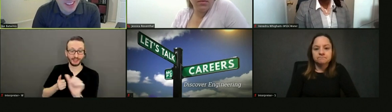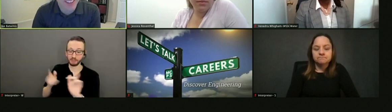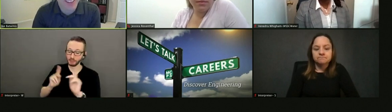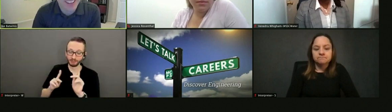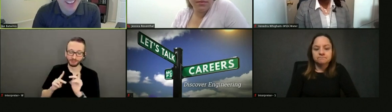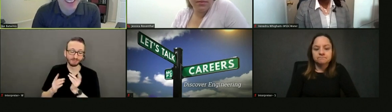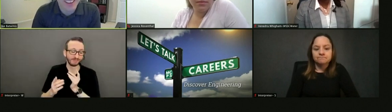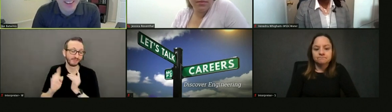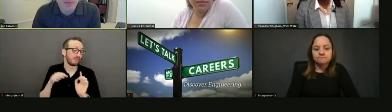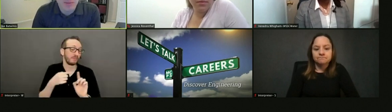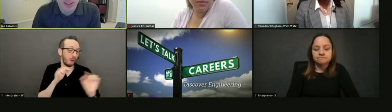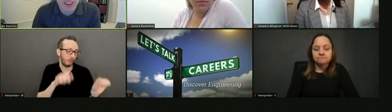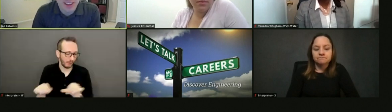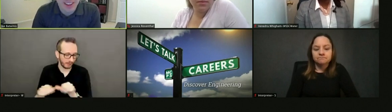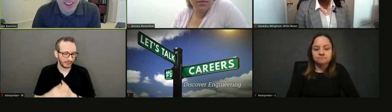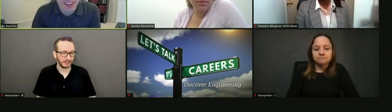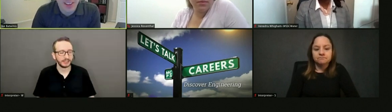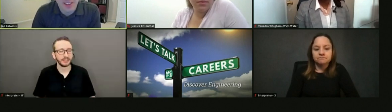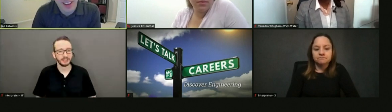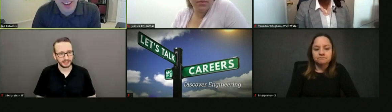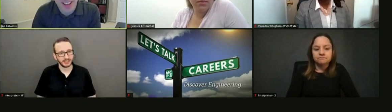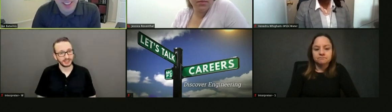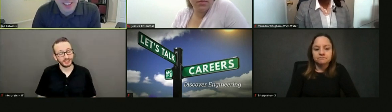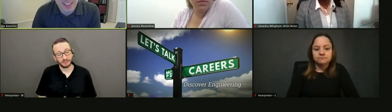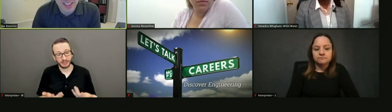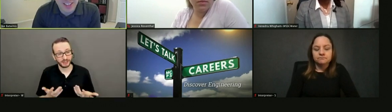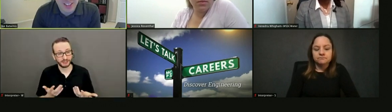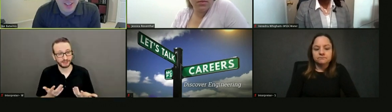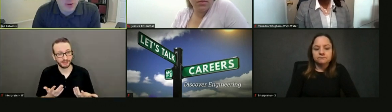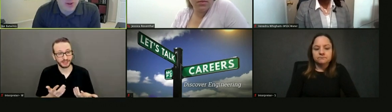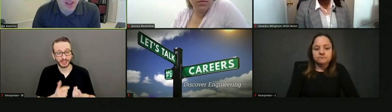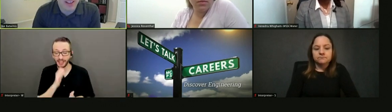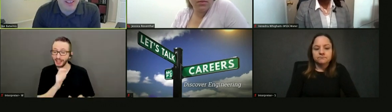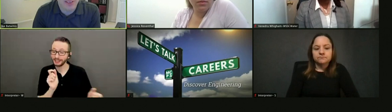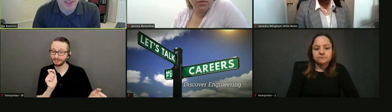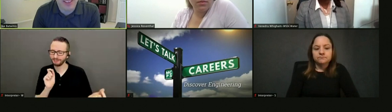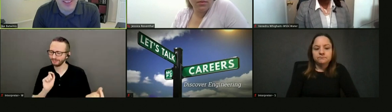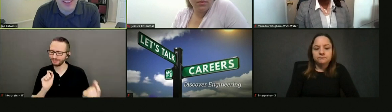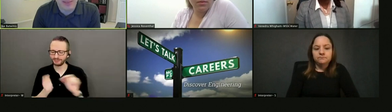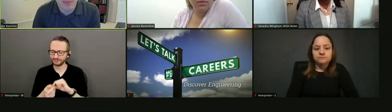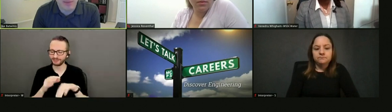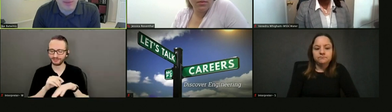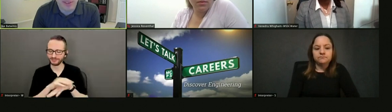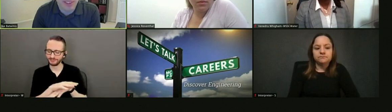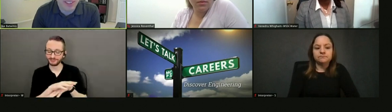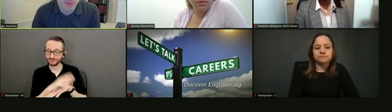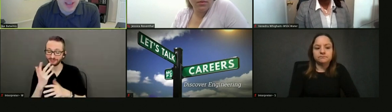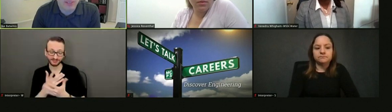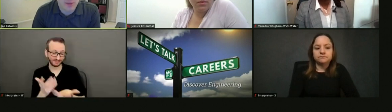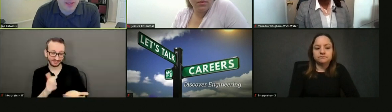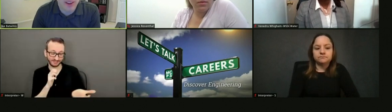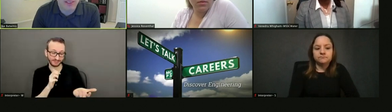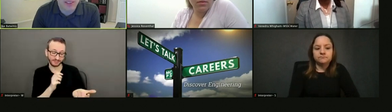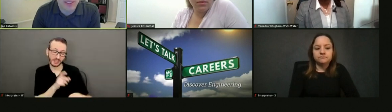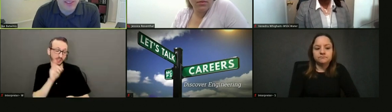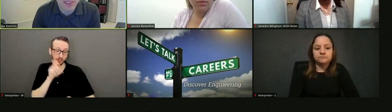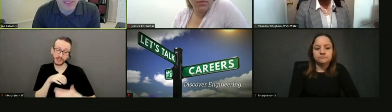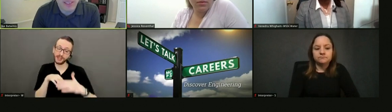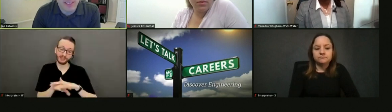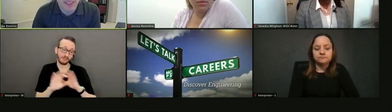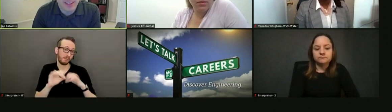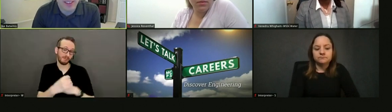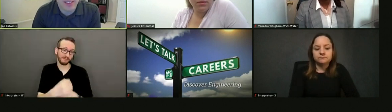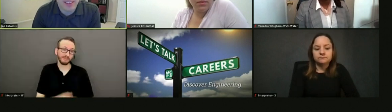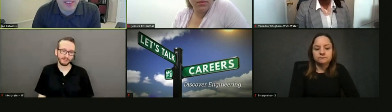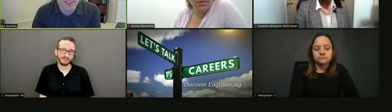can. but other than that, it hasn't changed a whole lot, really, just since we have to be in the office.